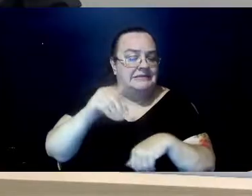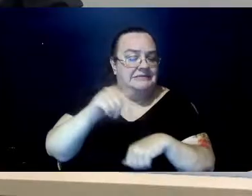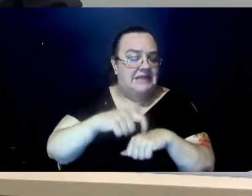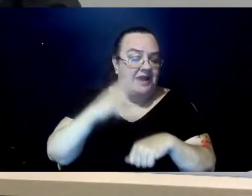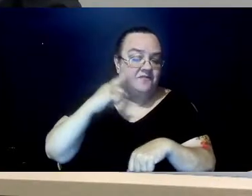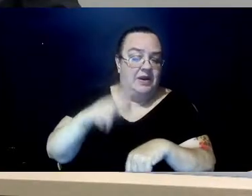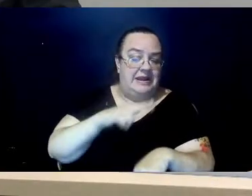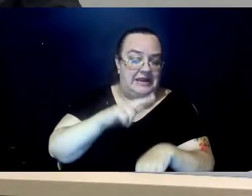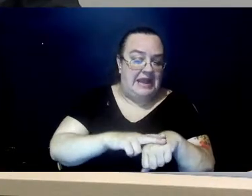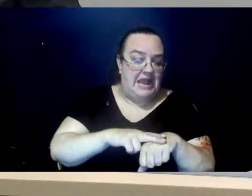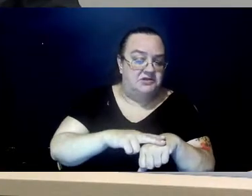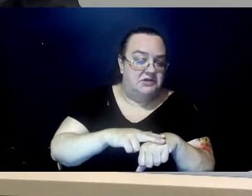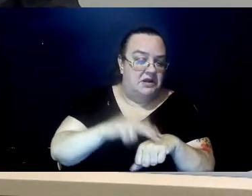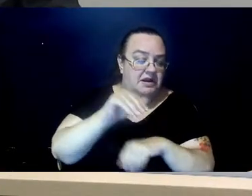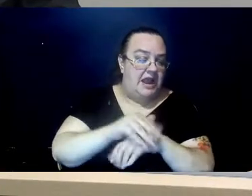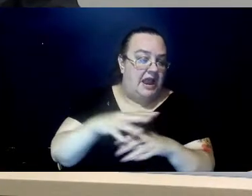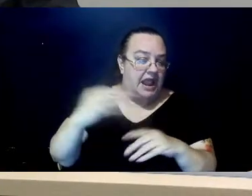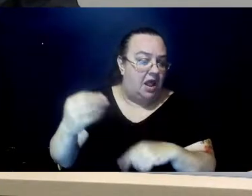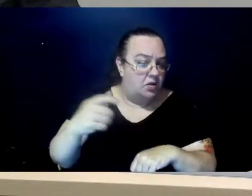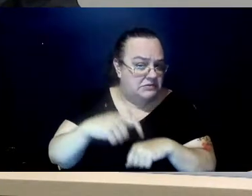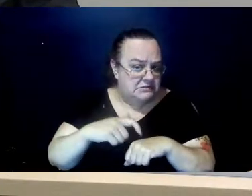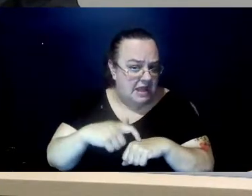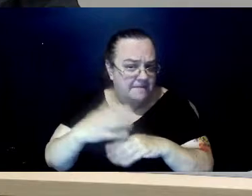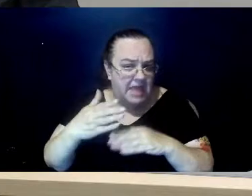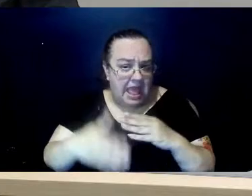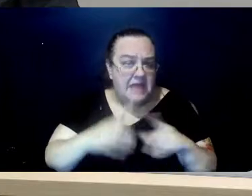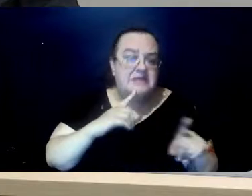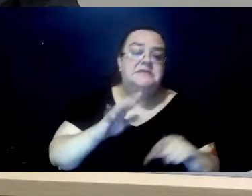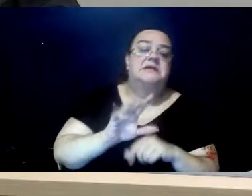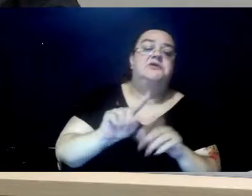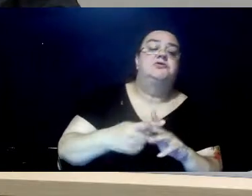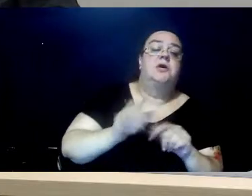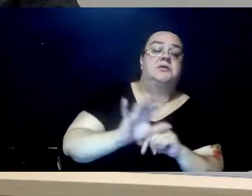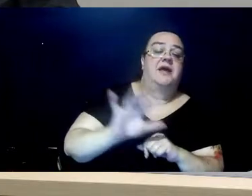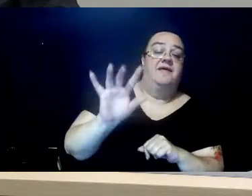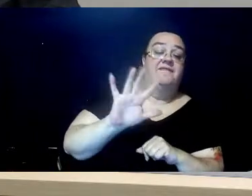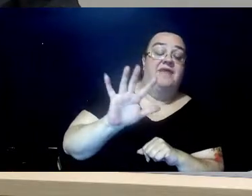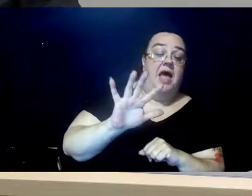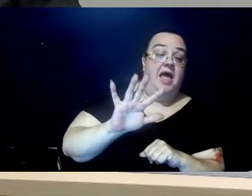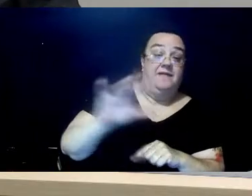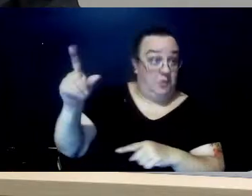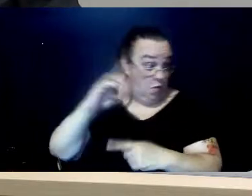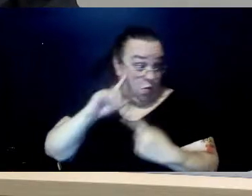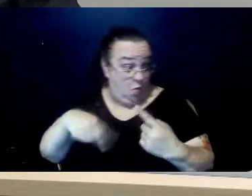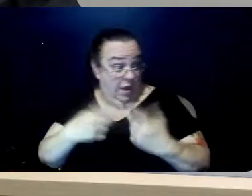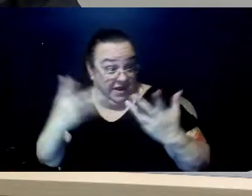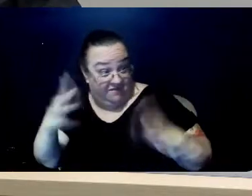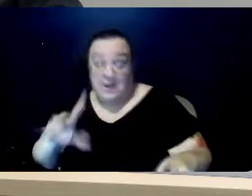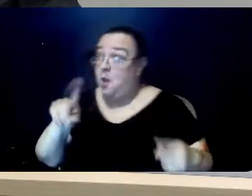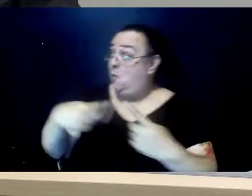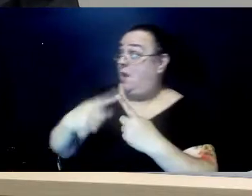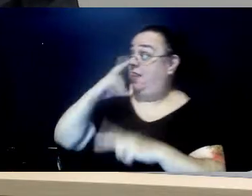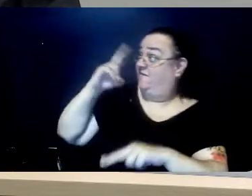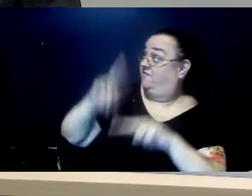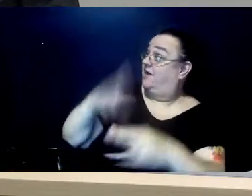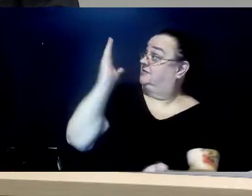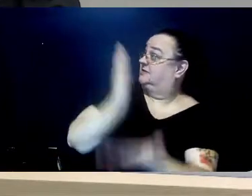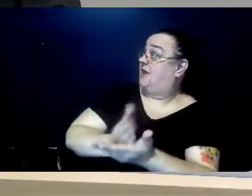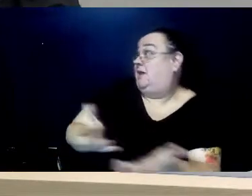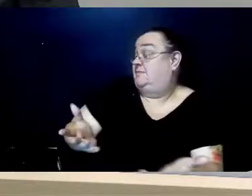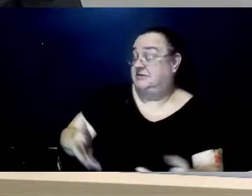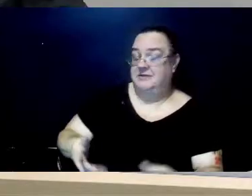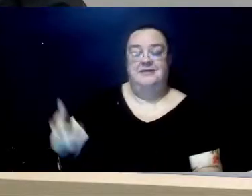sir. Okay. You know what time it ends by chance around? When we stop having fun. I like that answer, yes. So